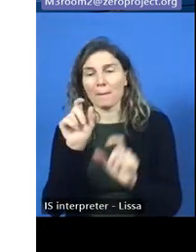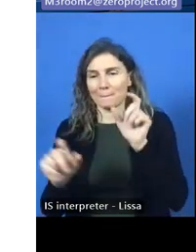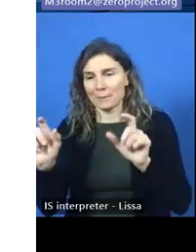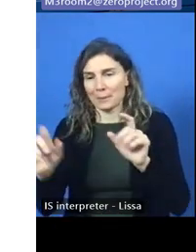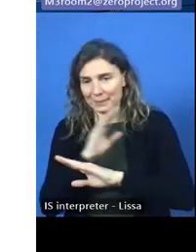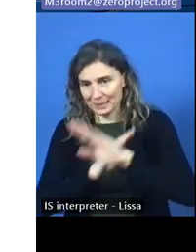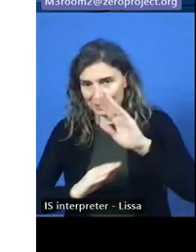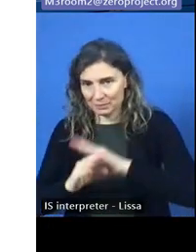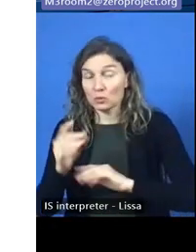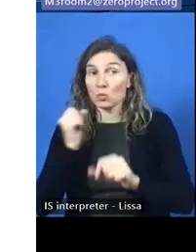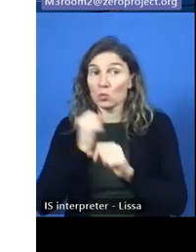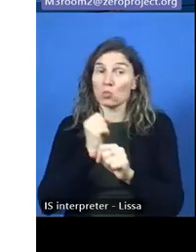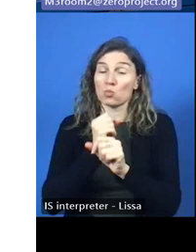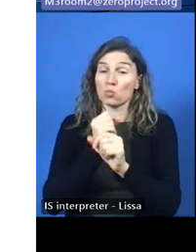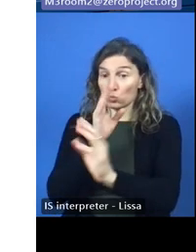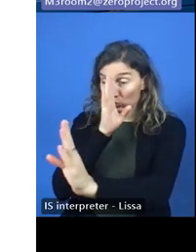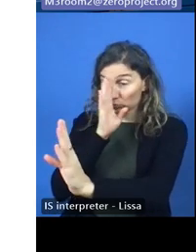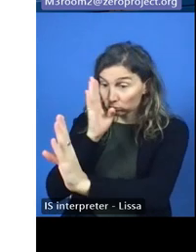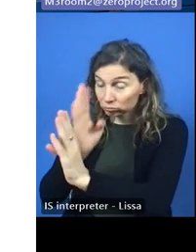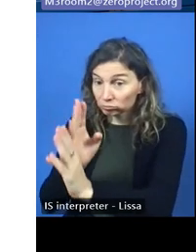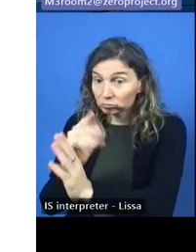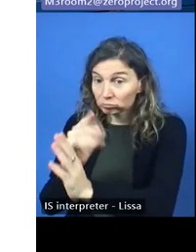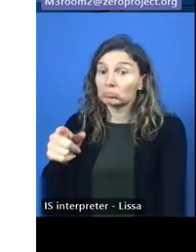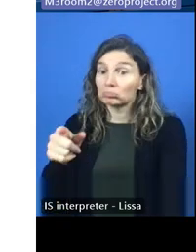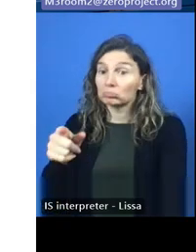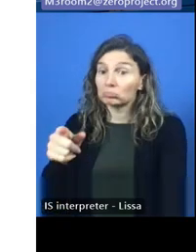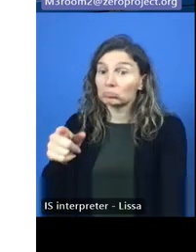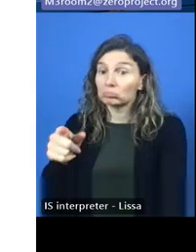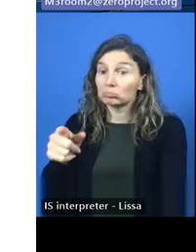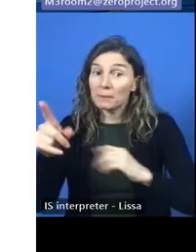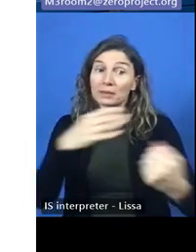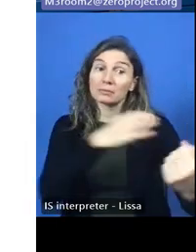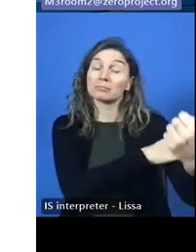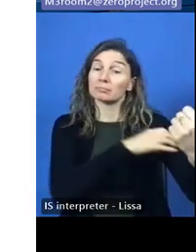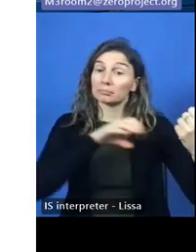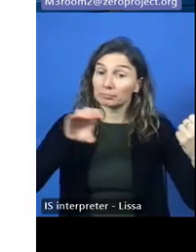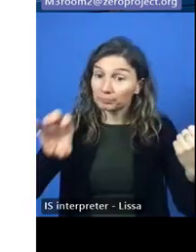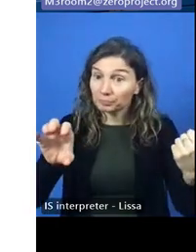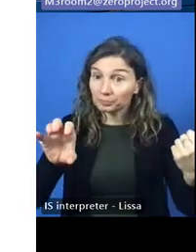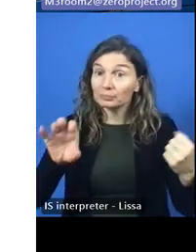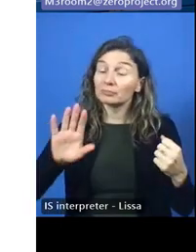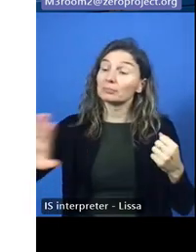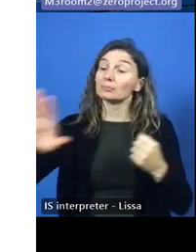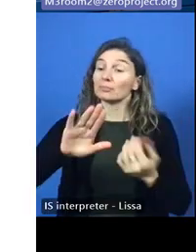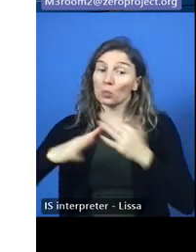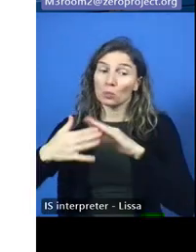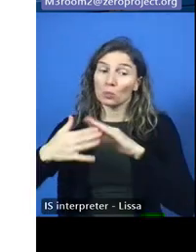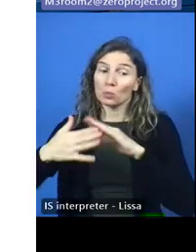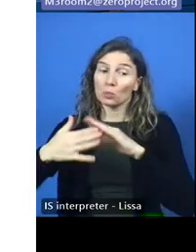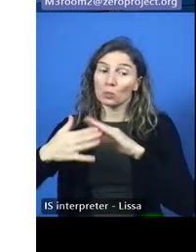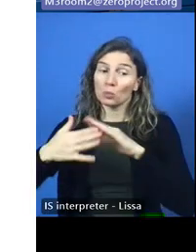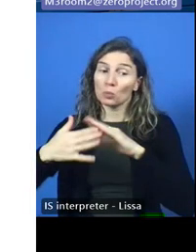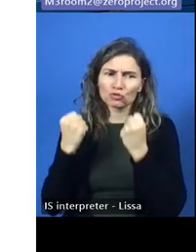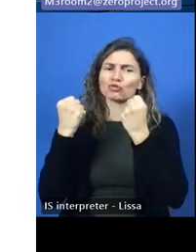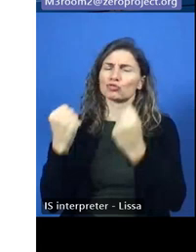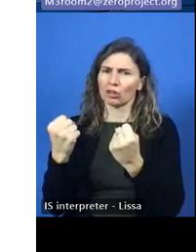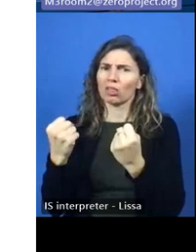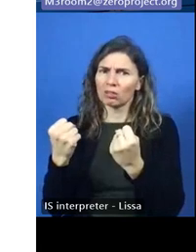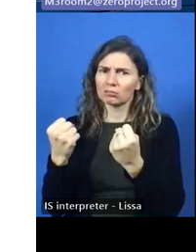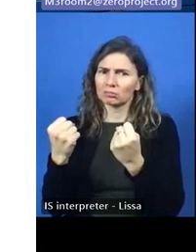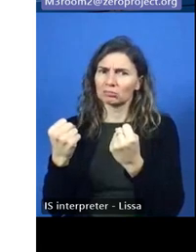directly with trying to empower people with disabilities in order to strengthen their communities and also